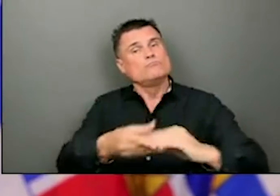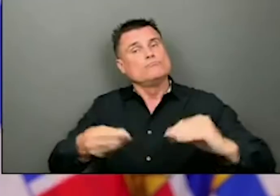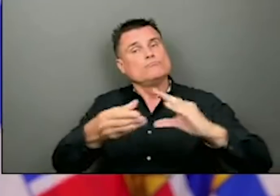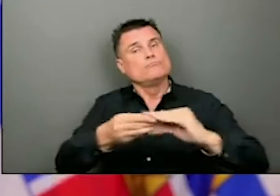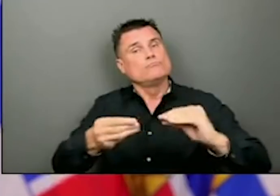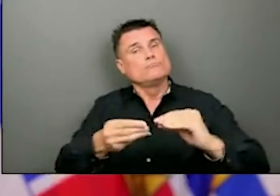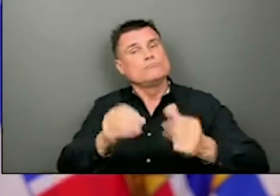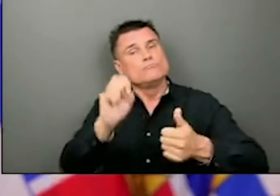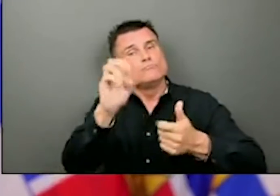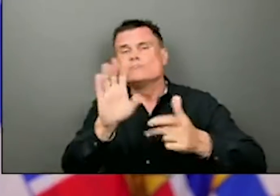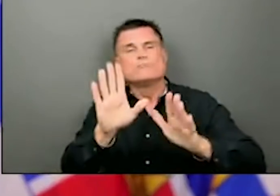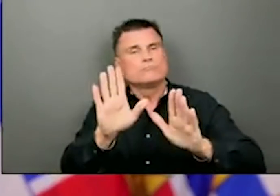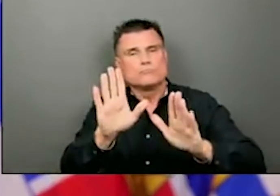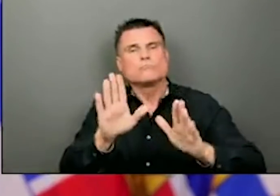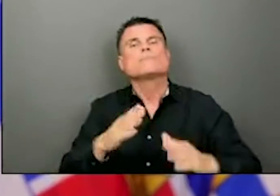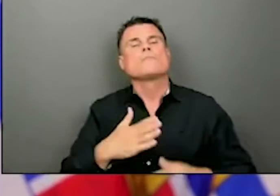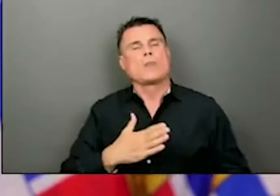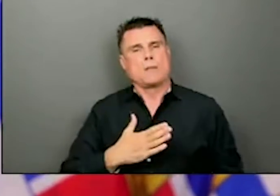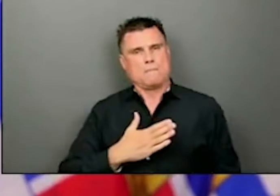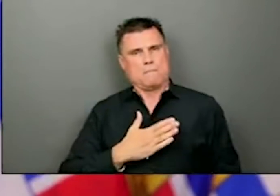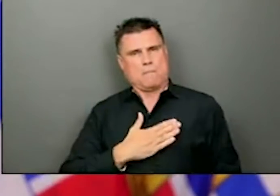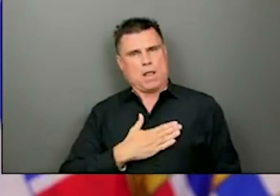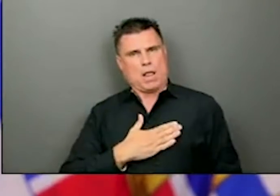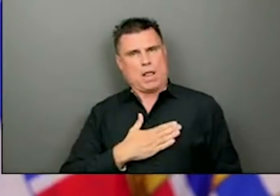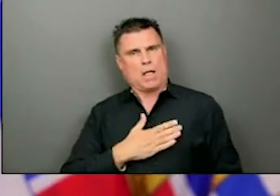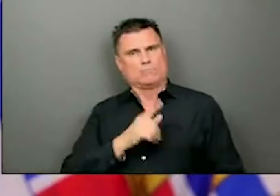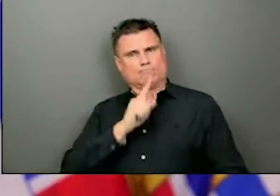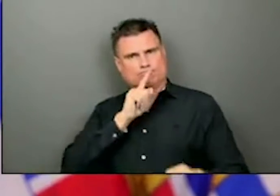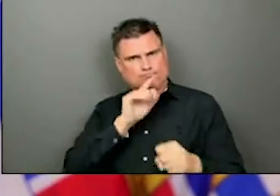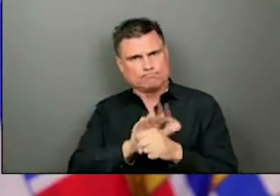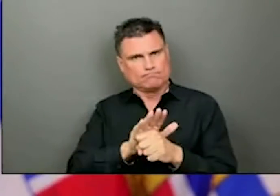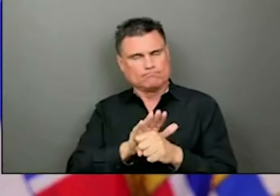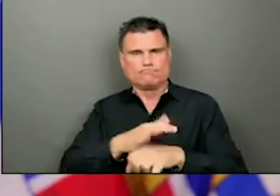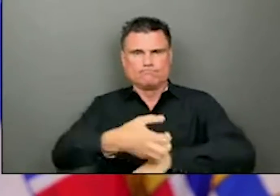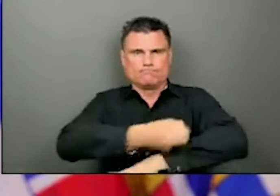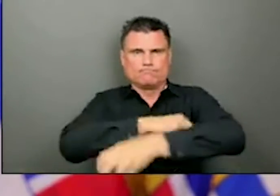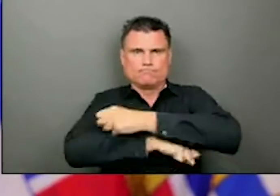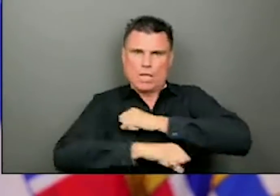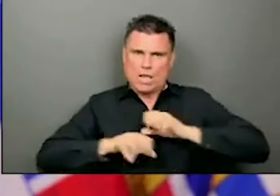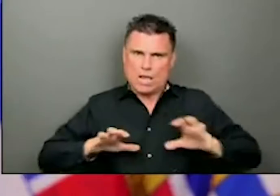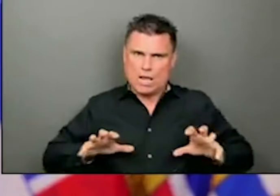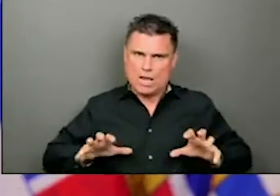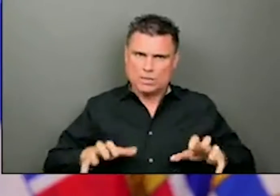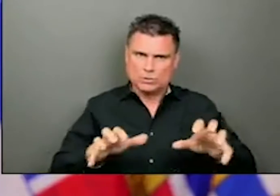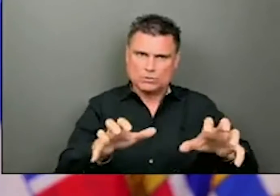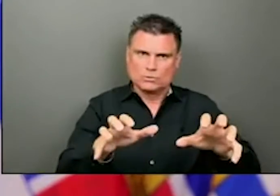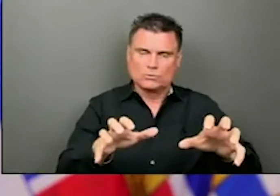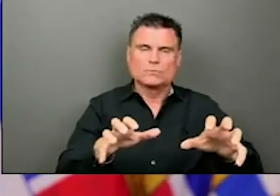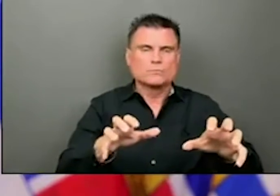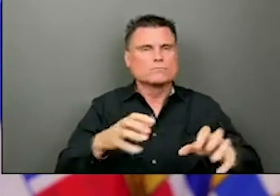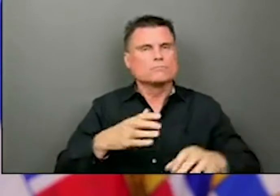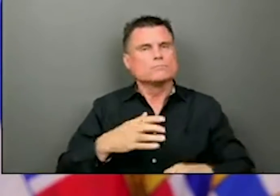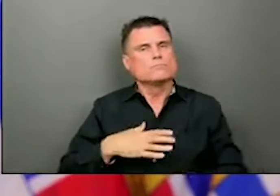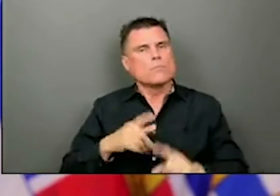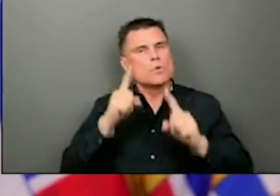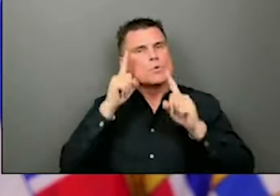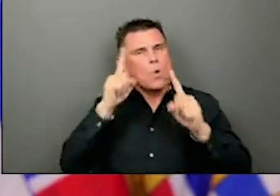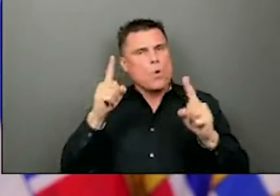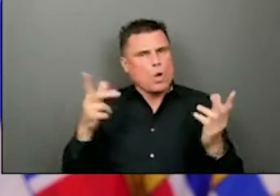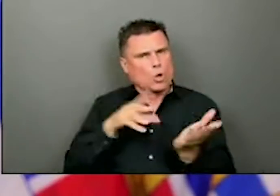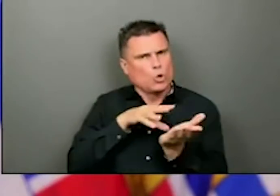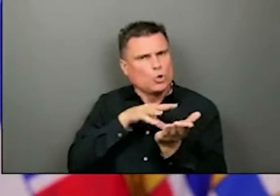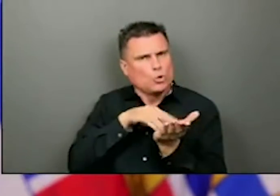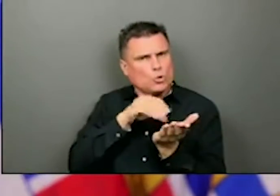deeply rooted ideologies of settler supremacy. We must make no mistake that while these deaths happened in